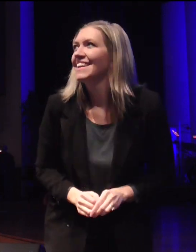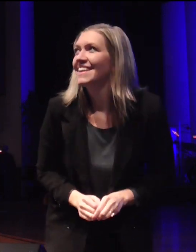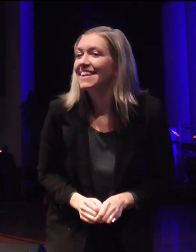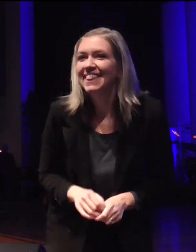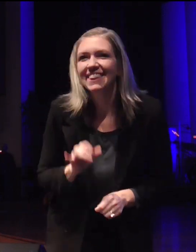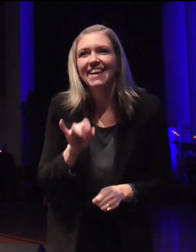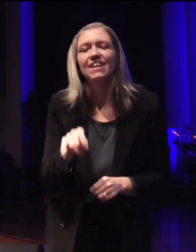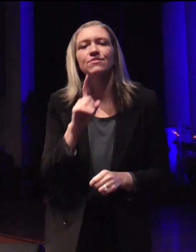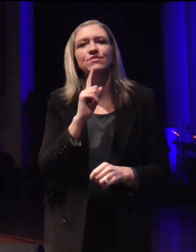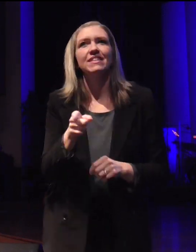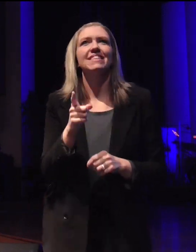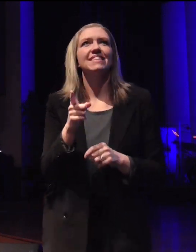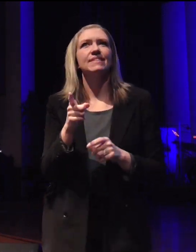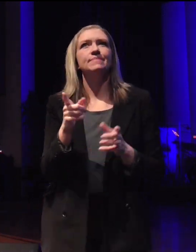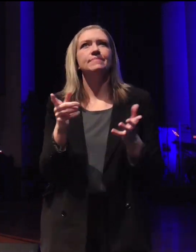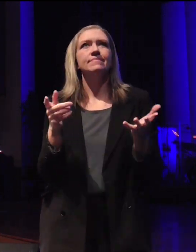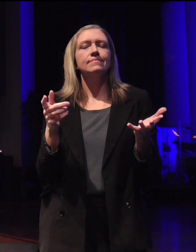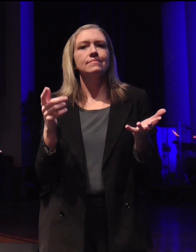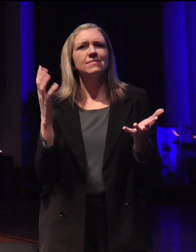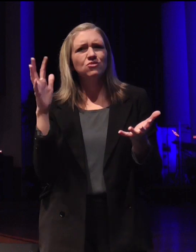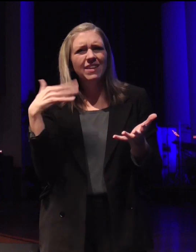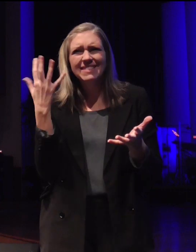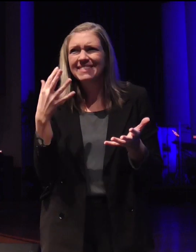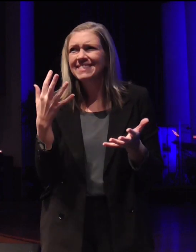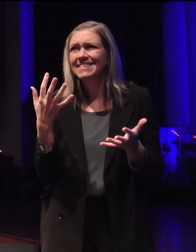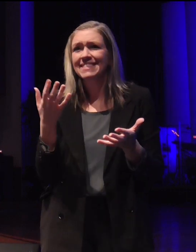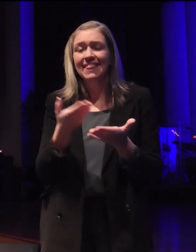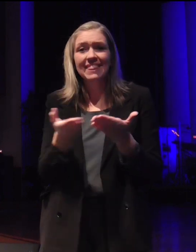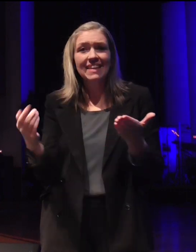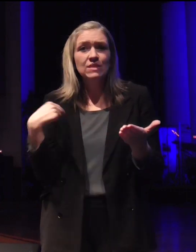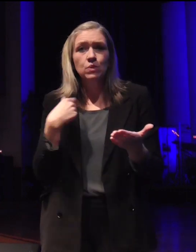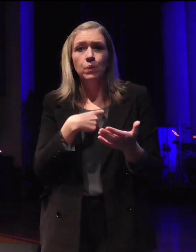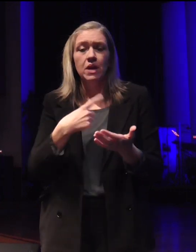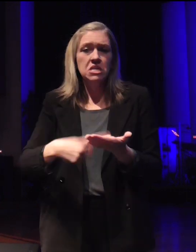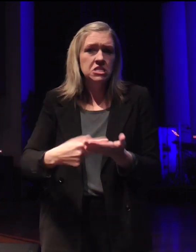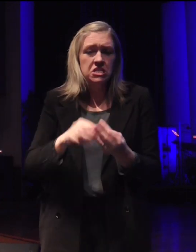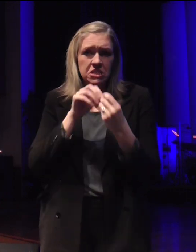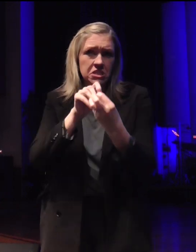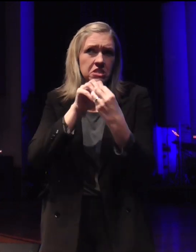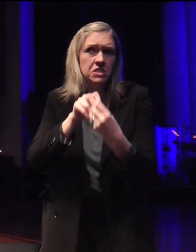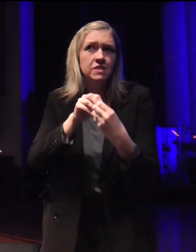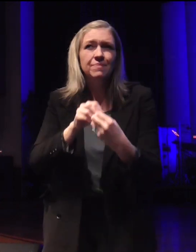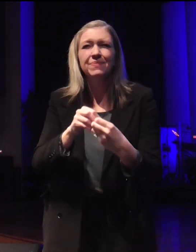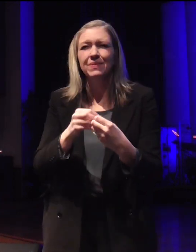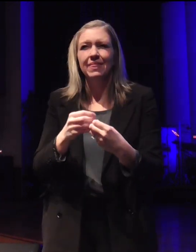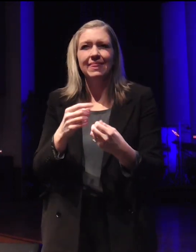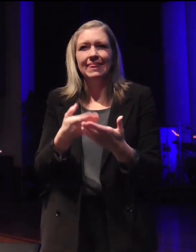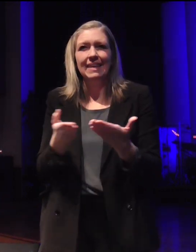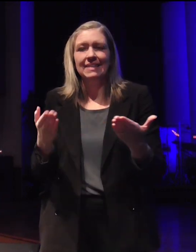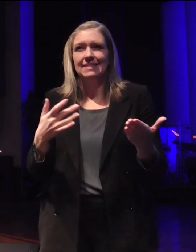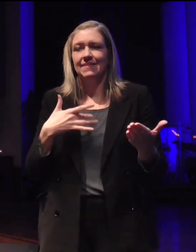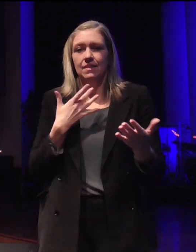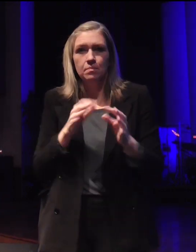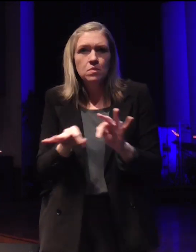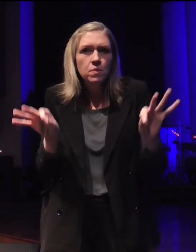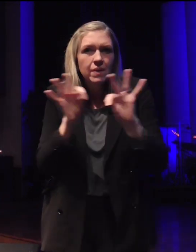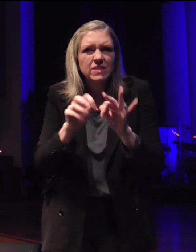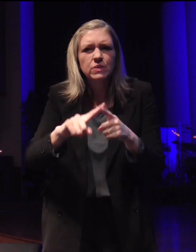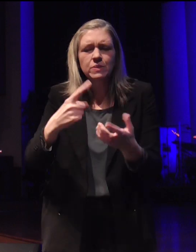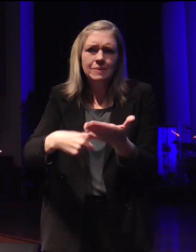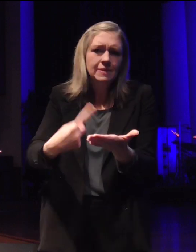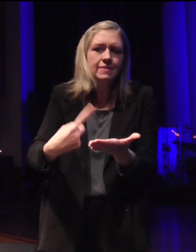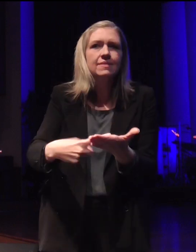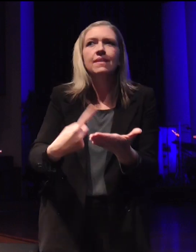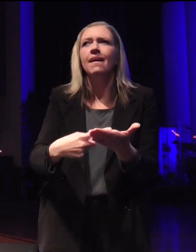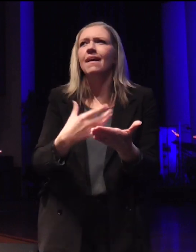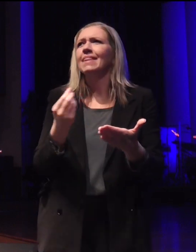It really is kind of crazy, the things that we debate, the things that we think are important, the things and